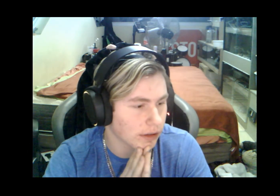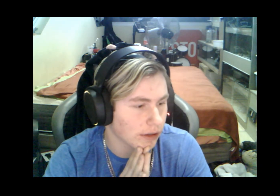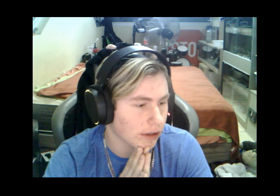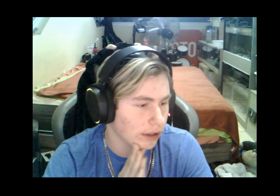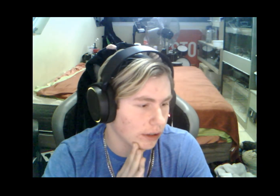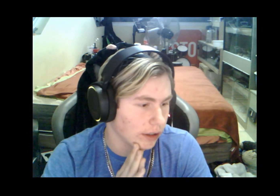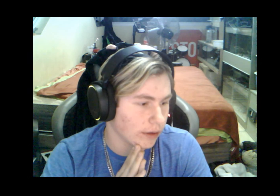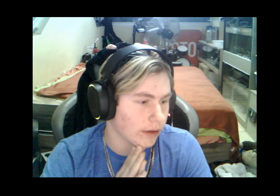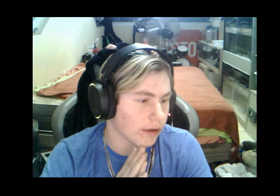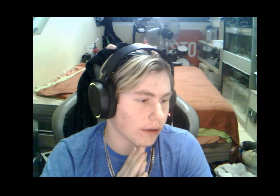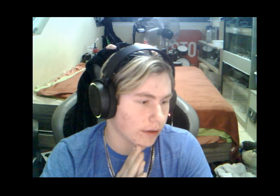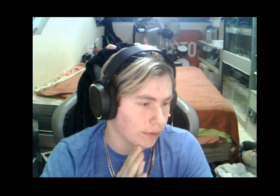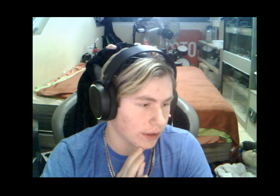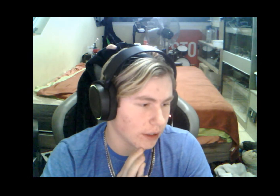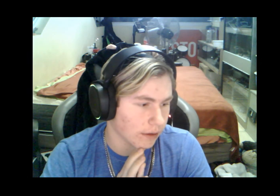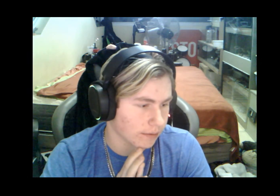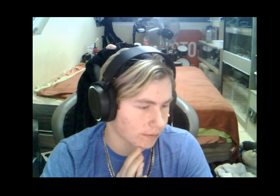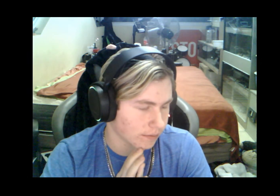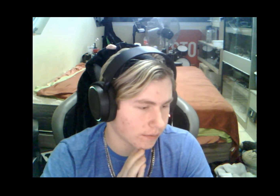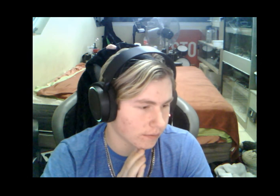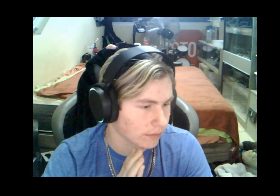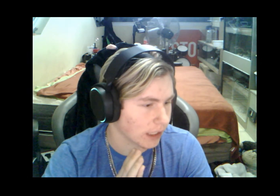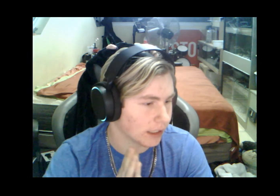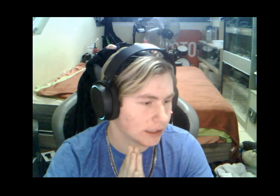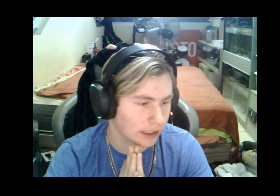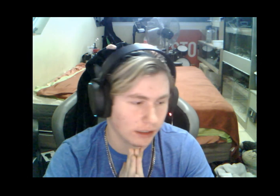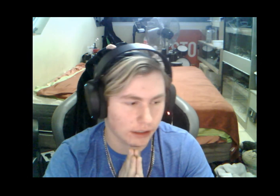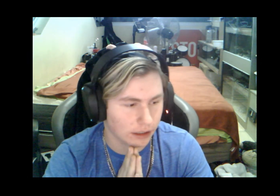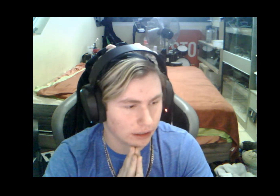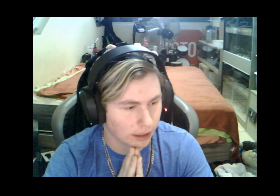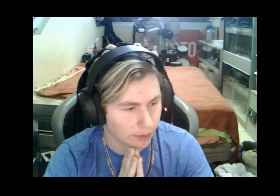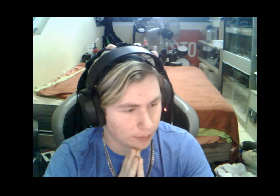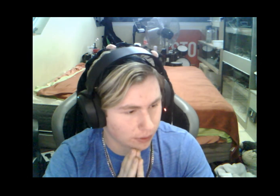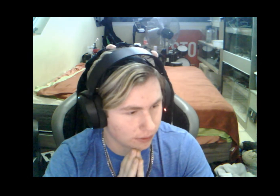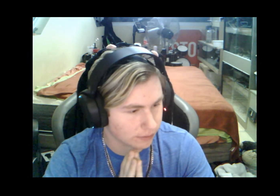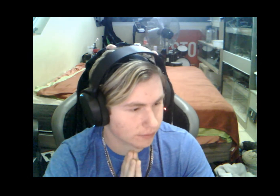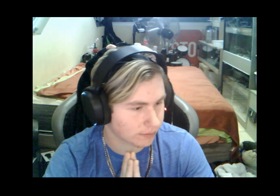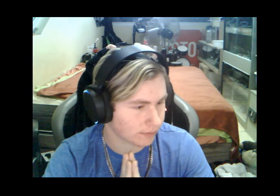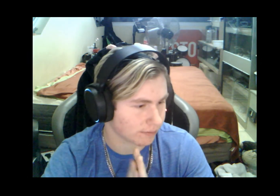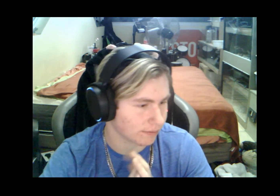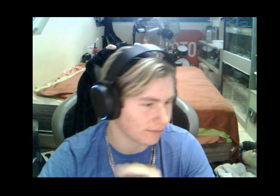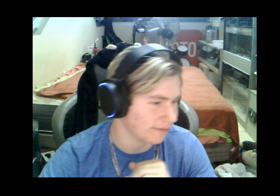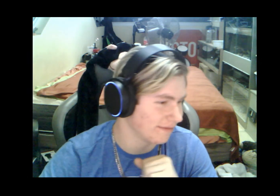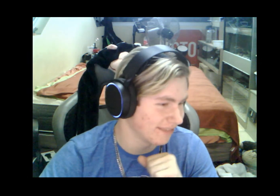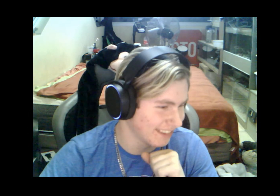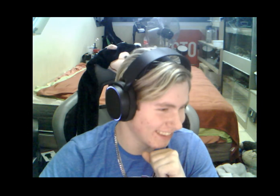opinion. But yeah, at least he came up.